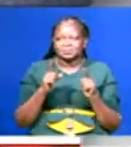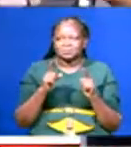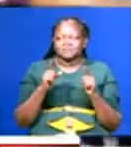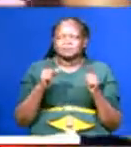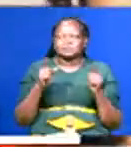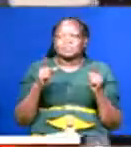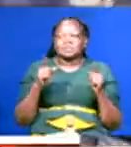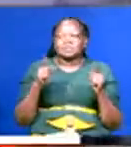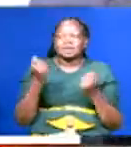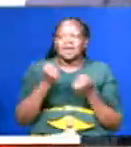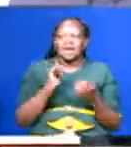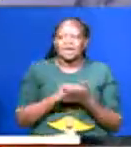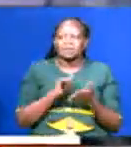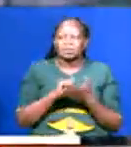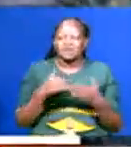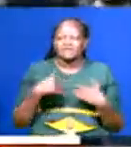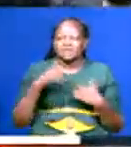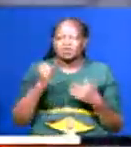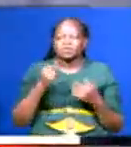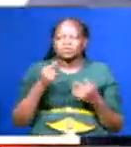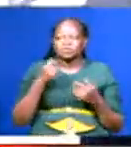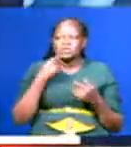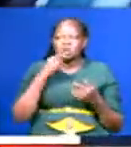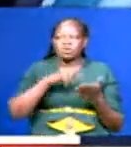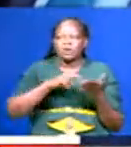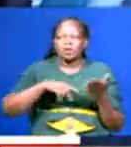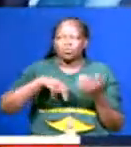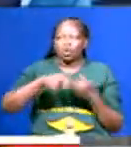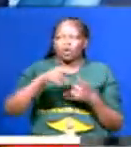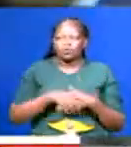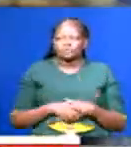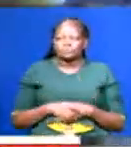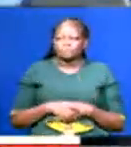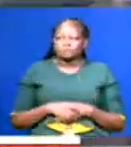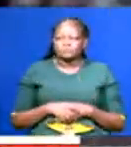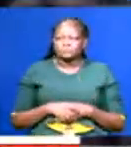CS, requiring him to alight and walk.